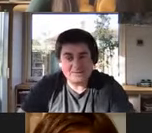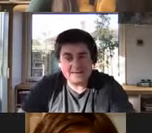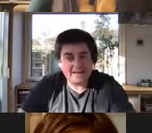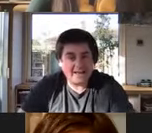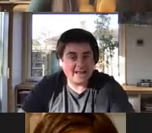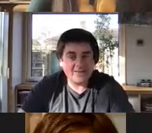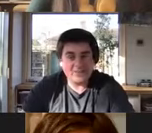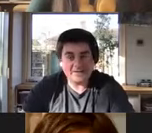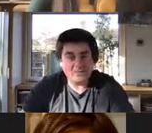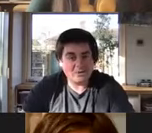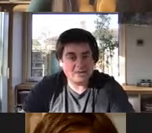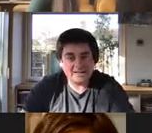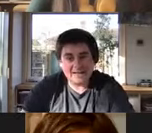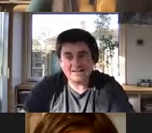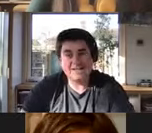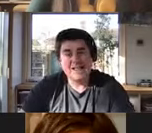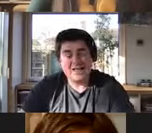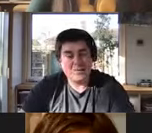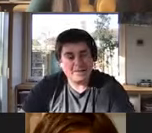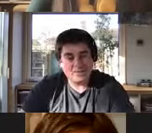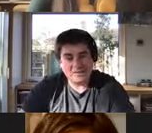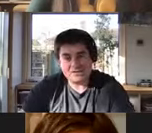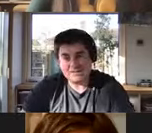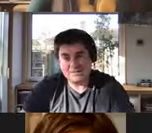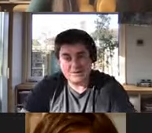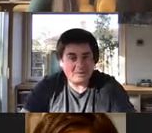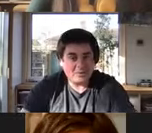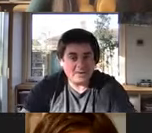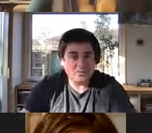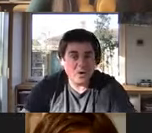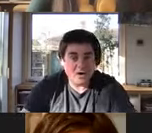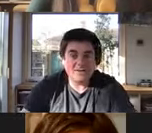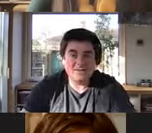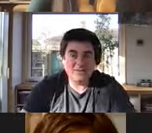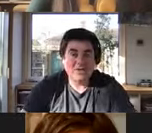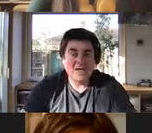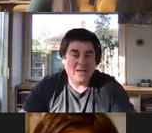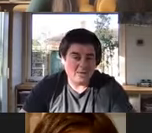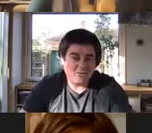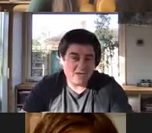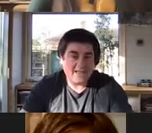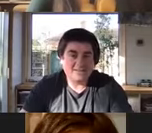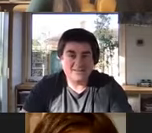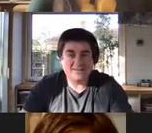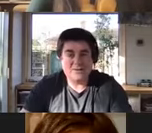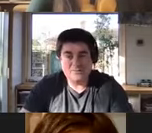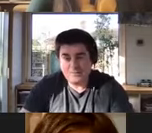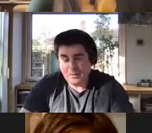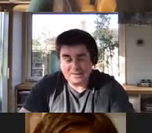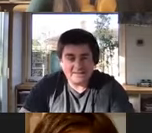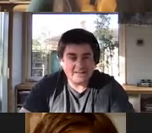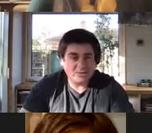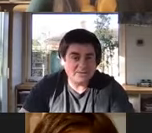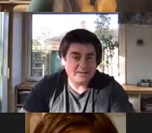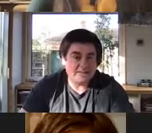but particularly in England, the ways in which think tanks and the ways in which some other public bodies work to create these kind of